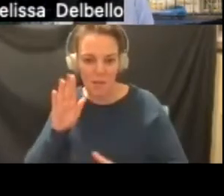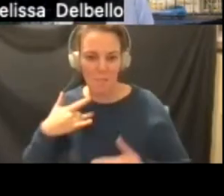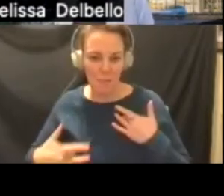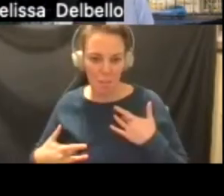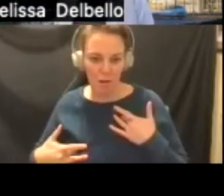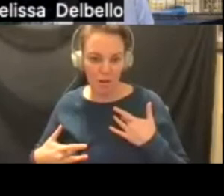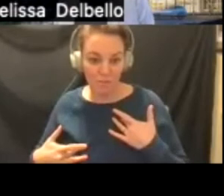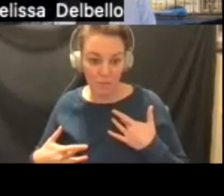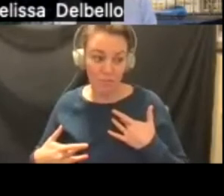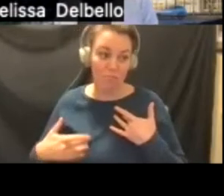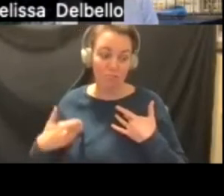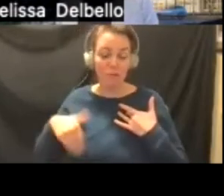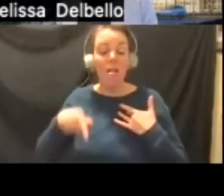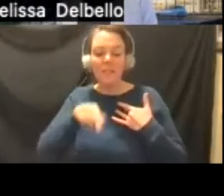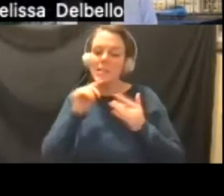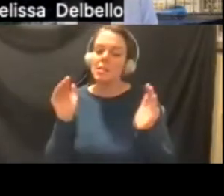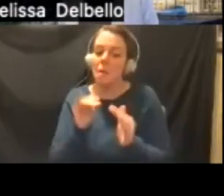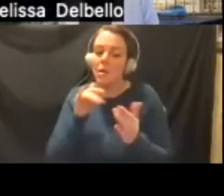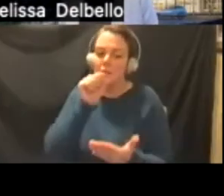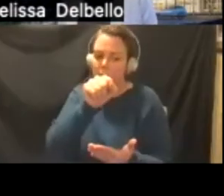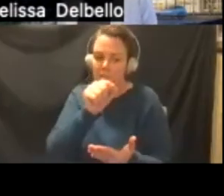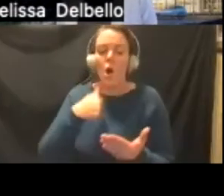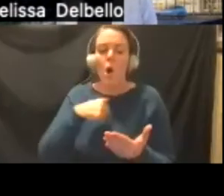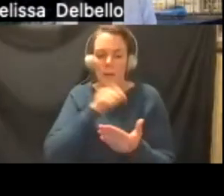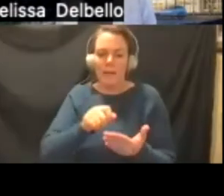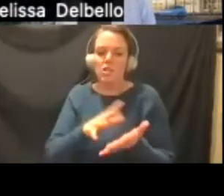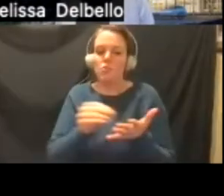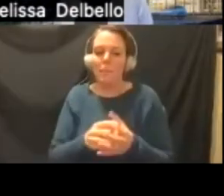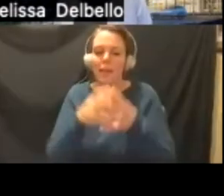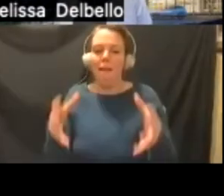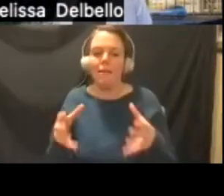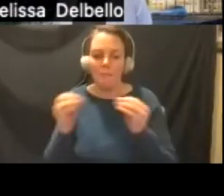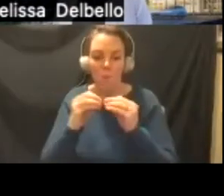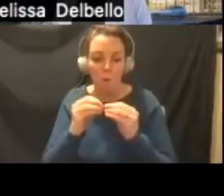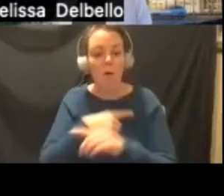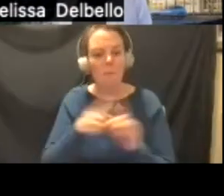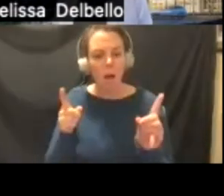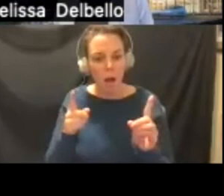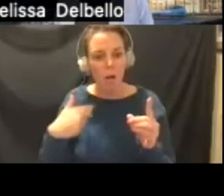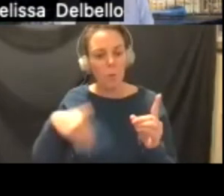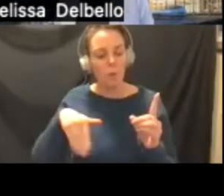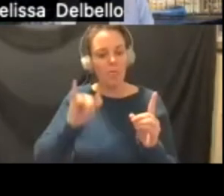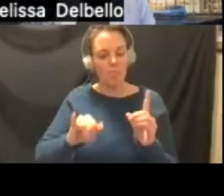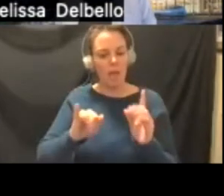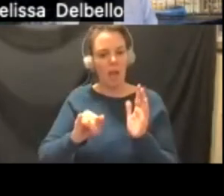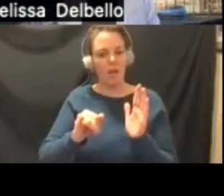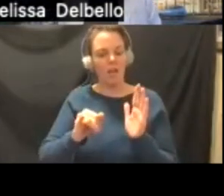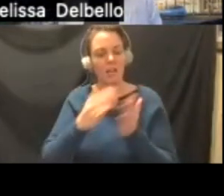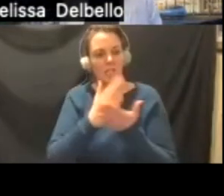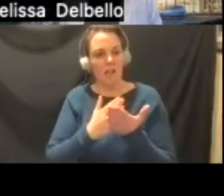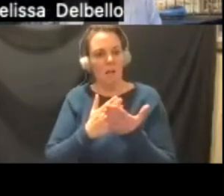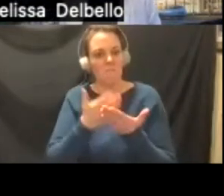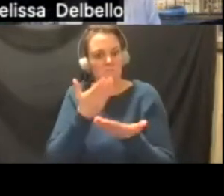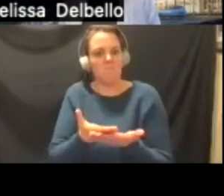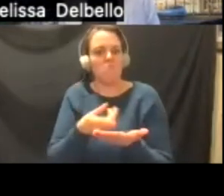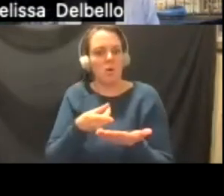and definitely needs to be replicated in larger samples, but is some indication that we can see